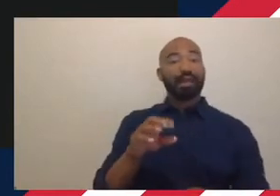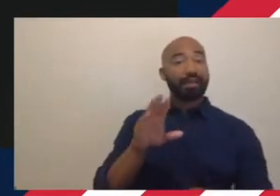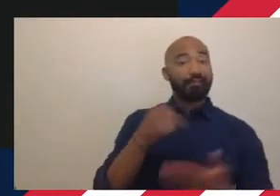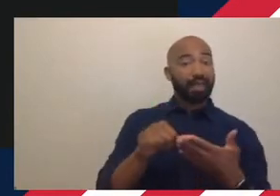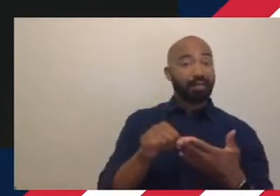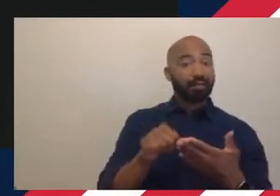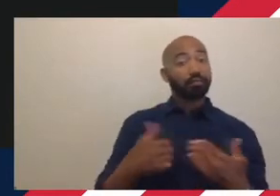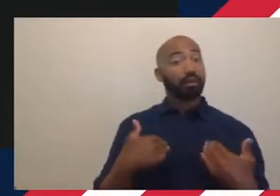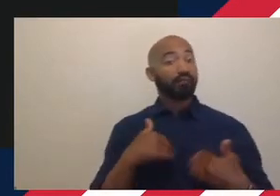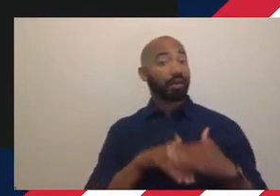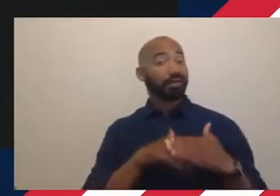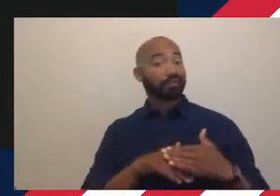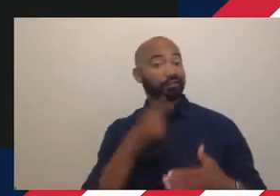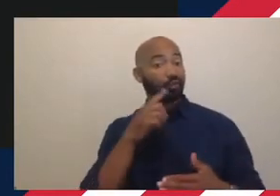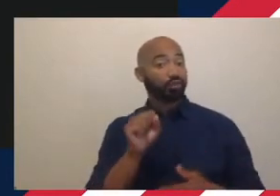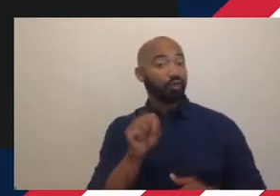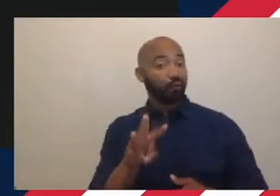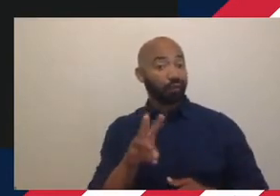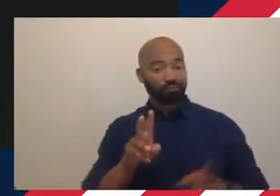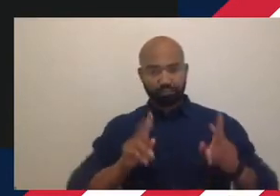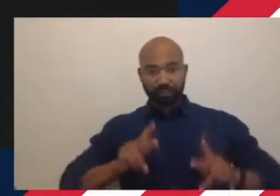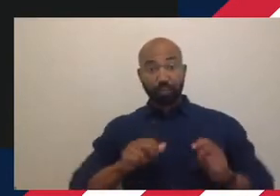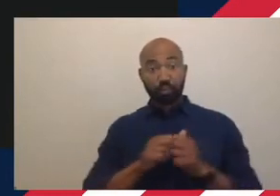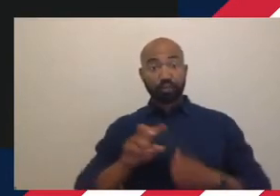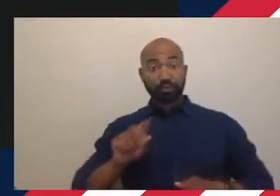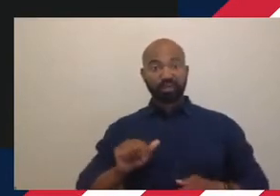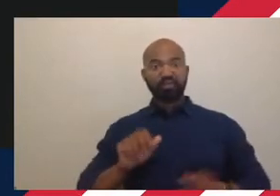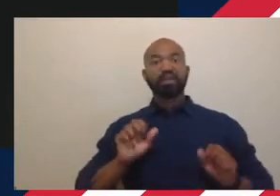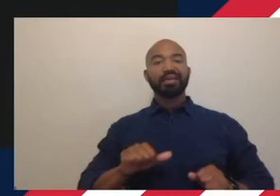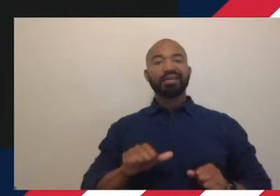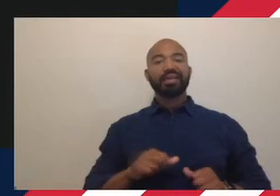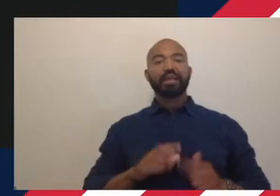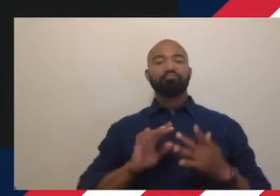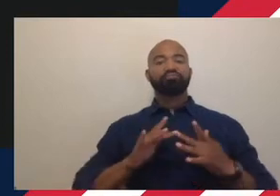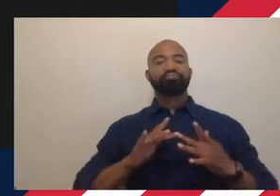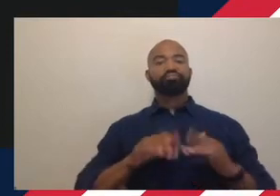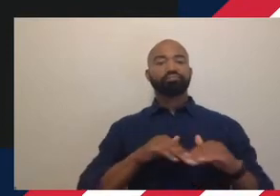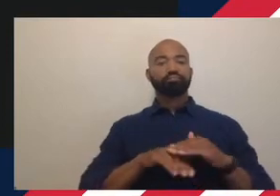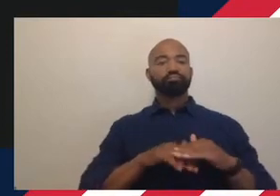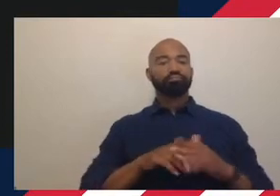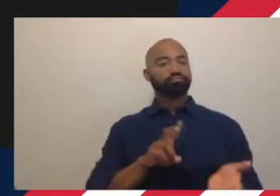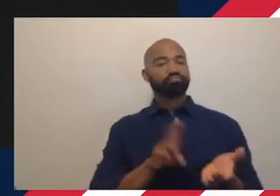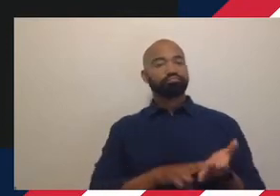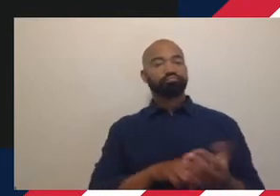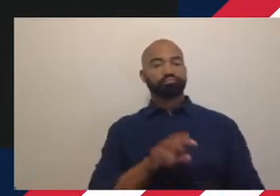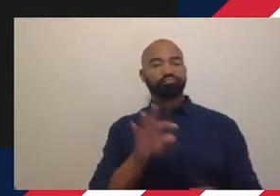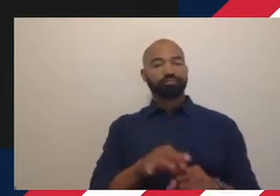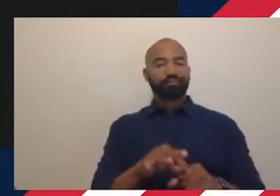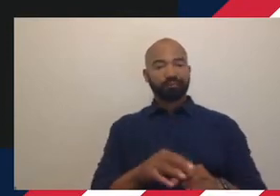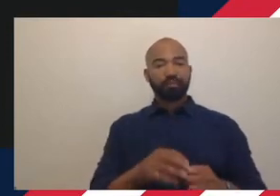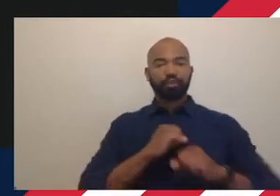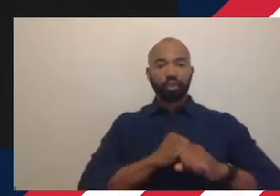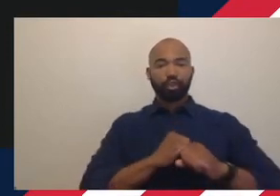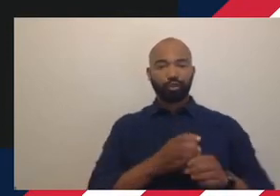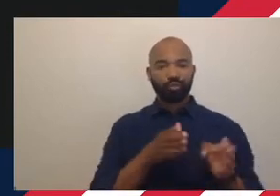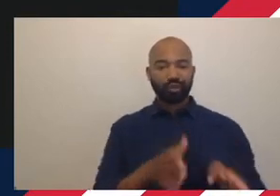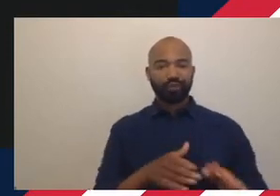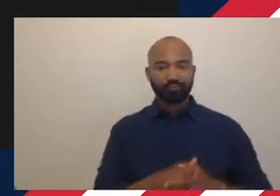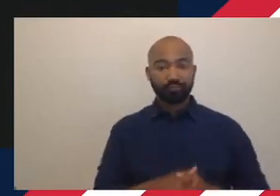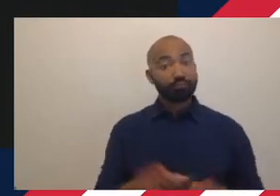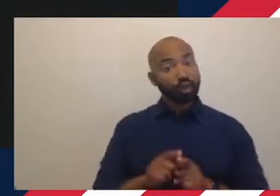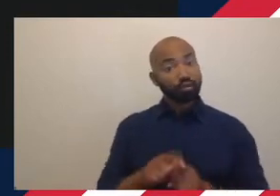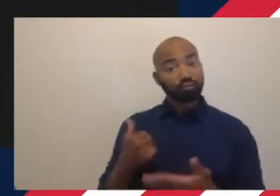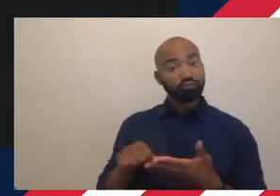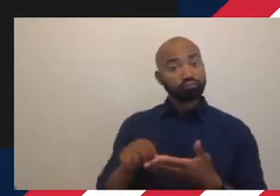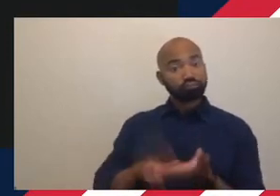with disabilities can vote in a secure online setting as well as by mail. We also support curbside